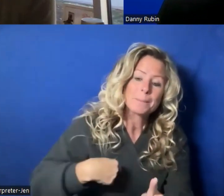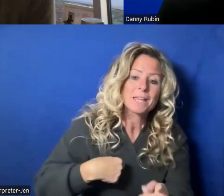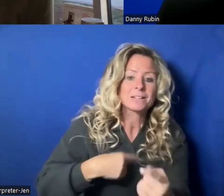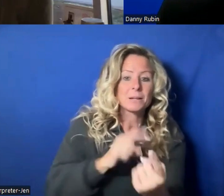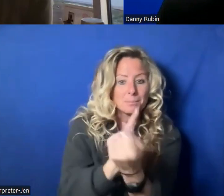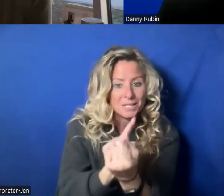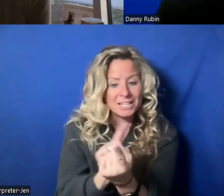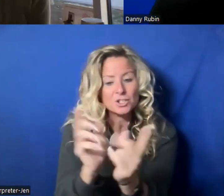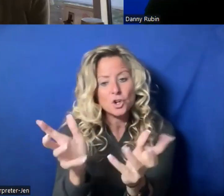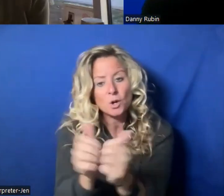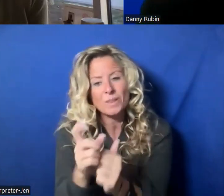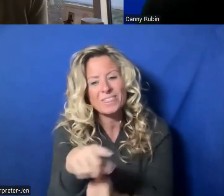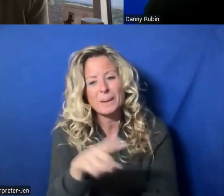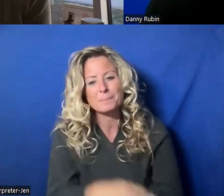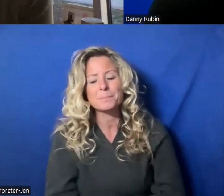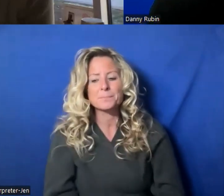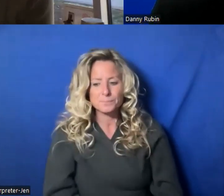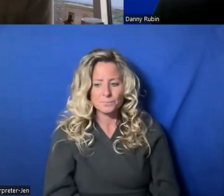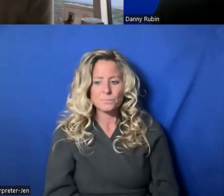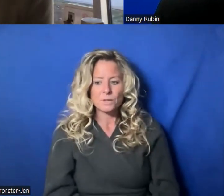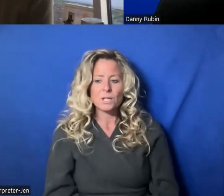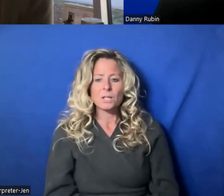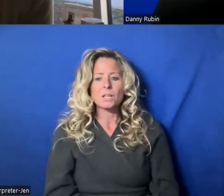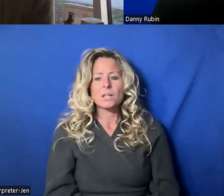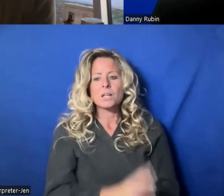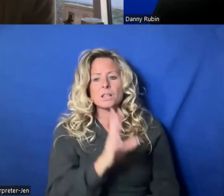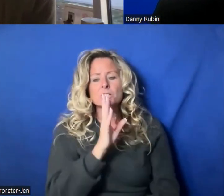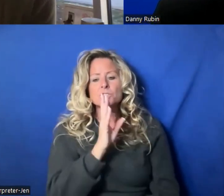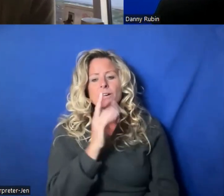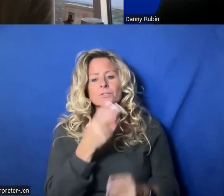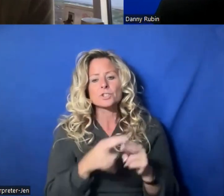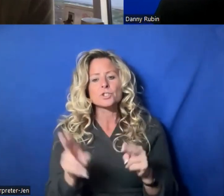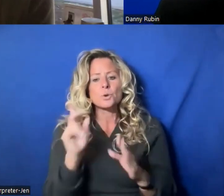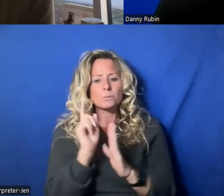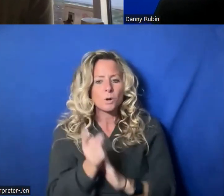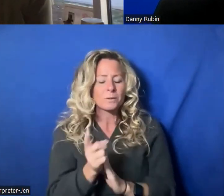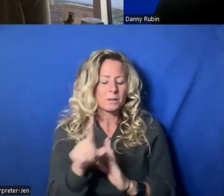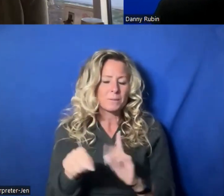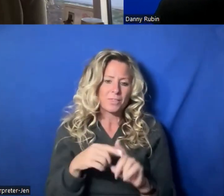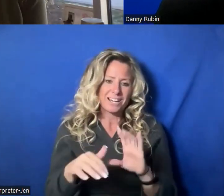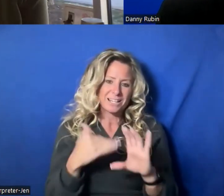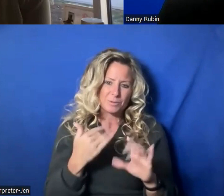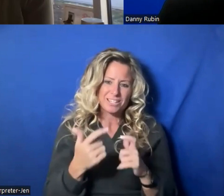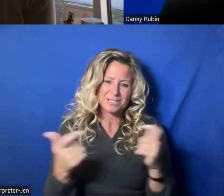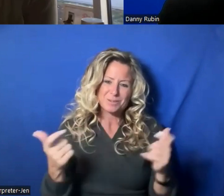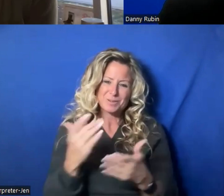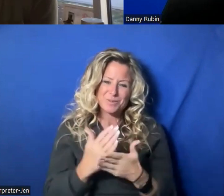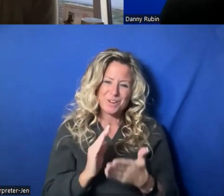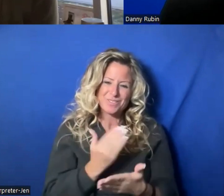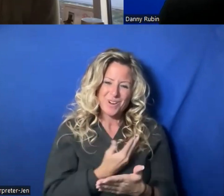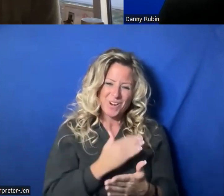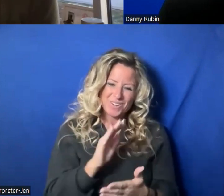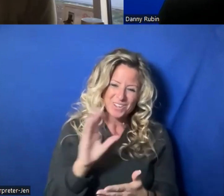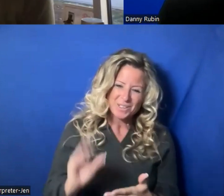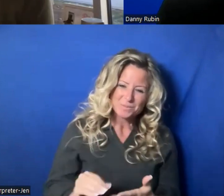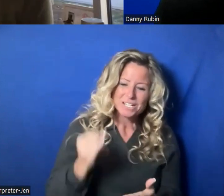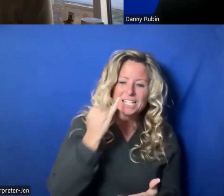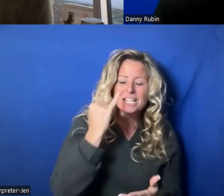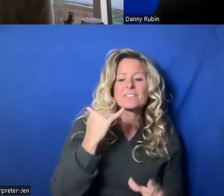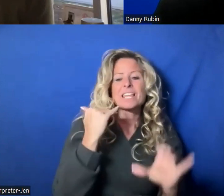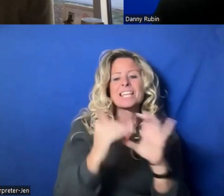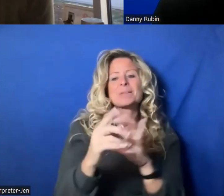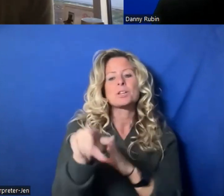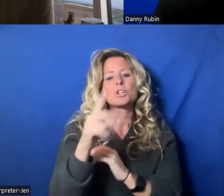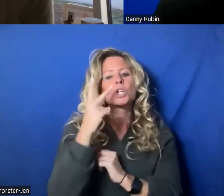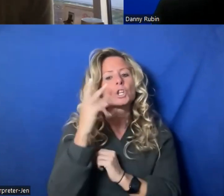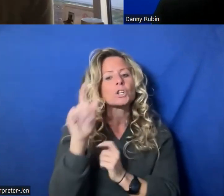them and talk to them. And let's talk for a second about that email, because that's a big part of our company. If they send you an email, do you need it